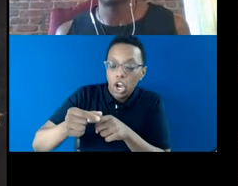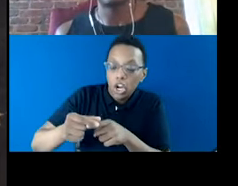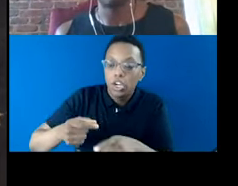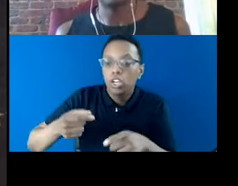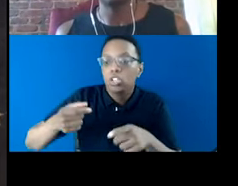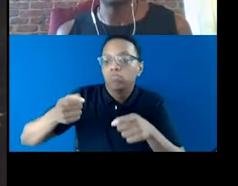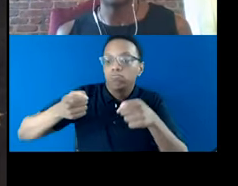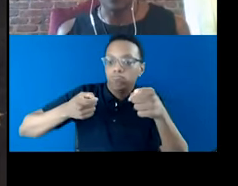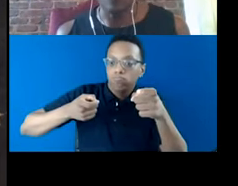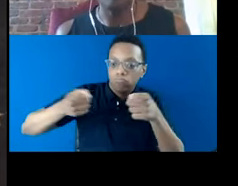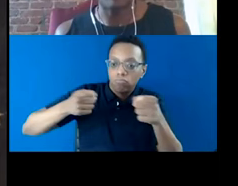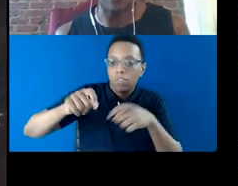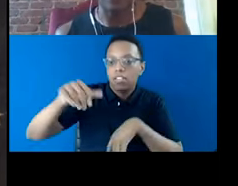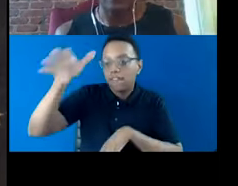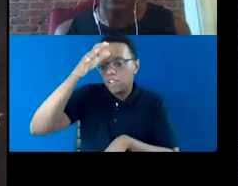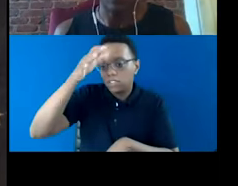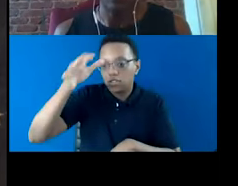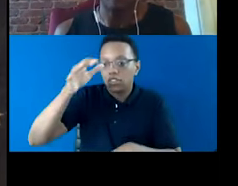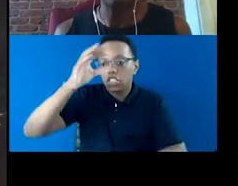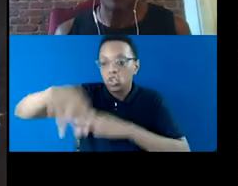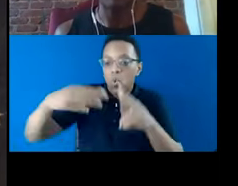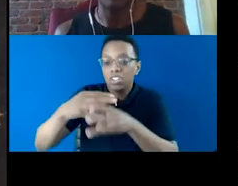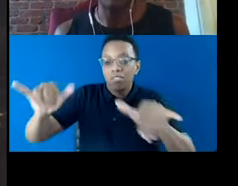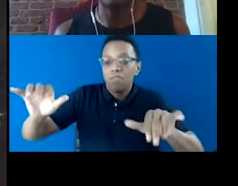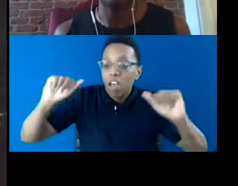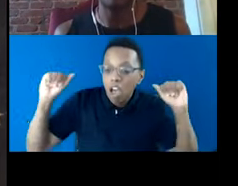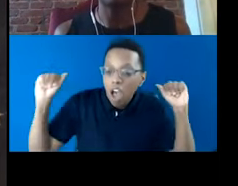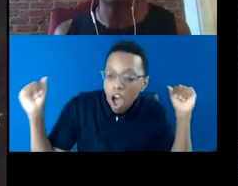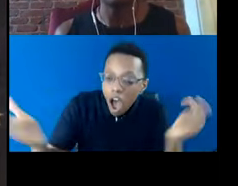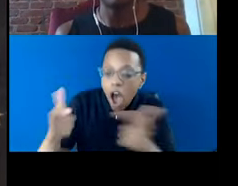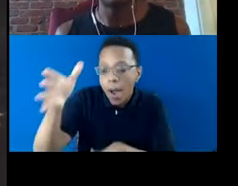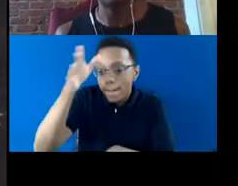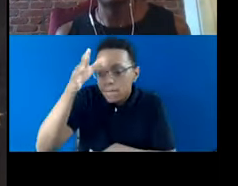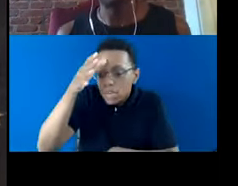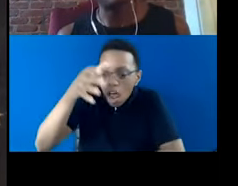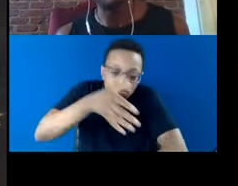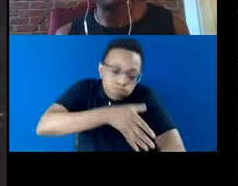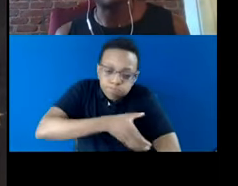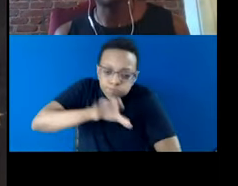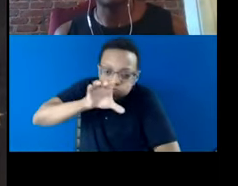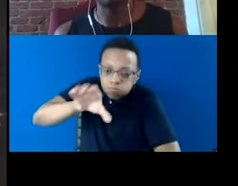a world system in which all men are empowered to make rules and make